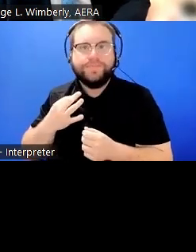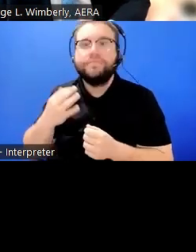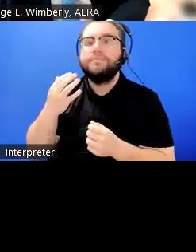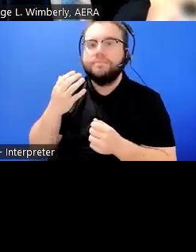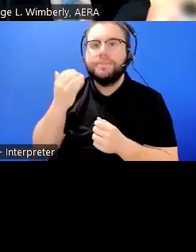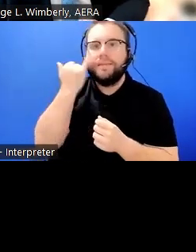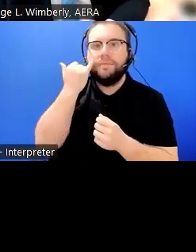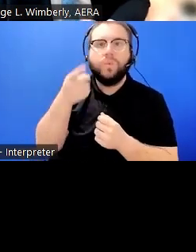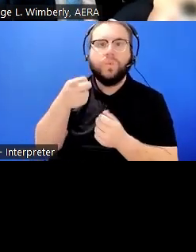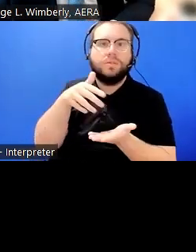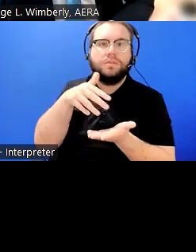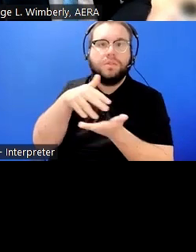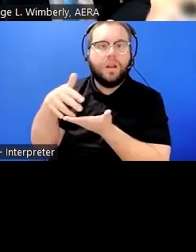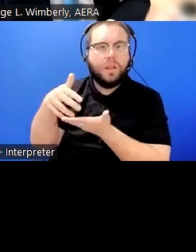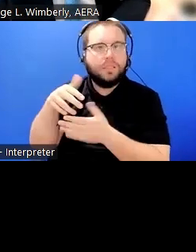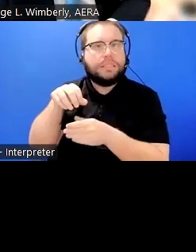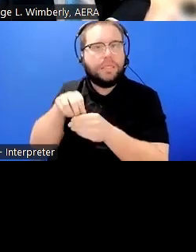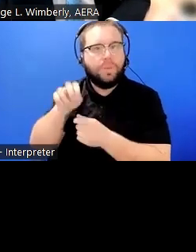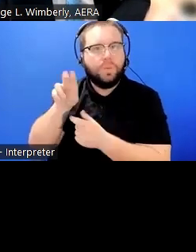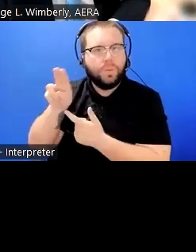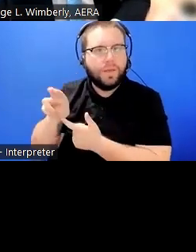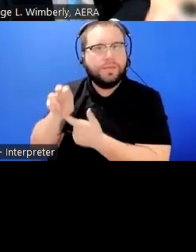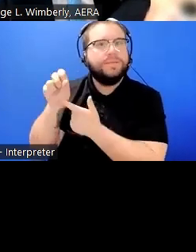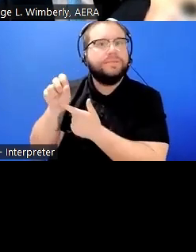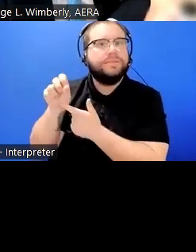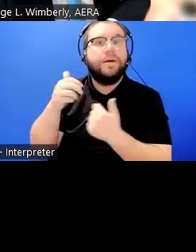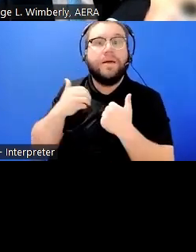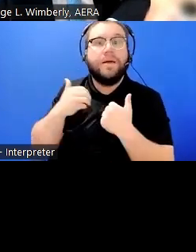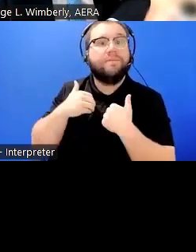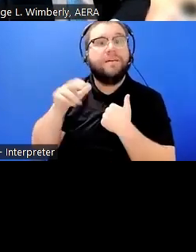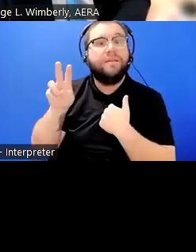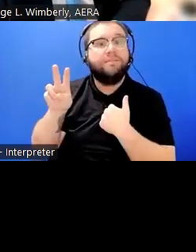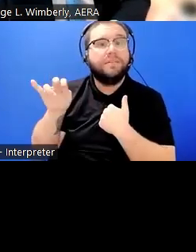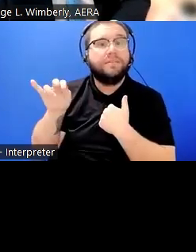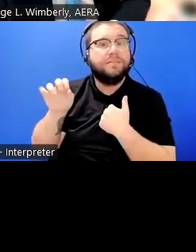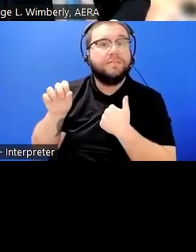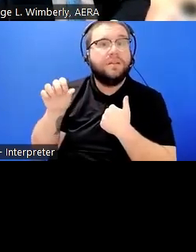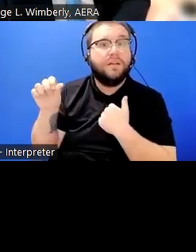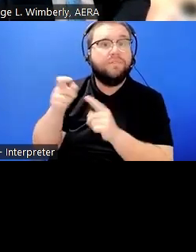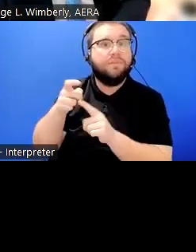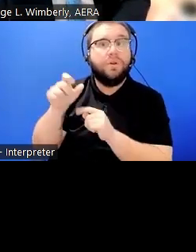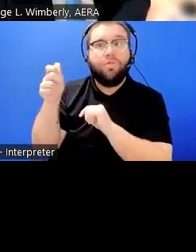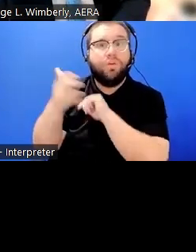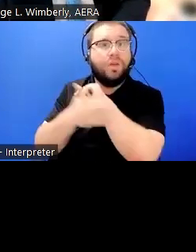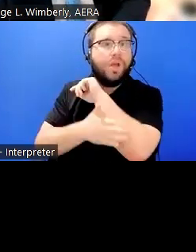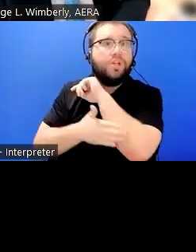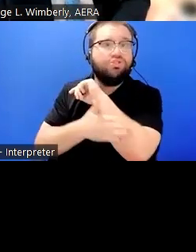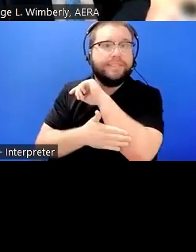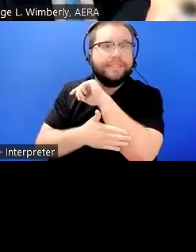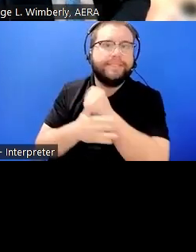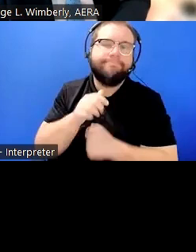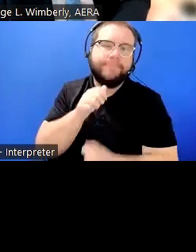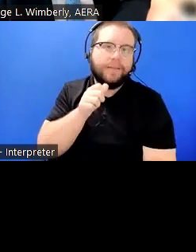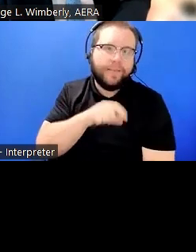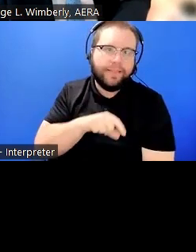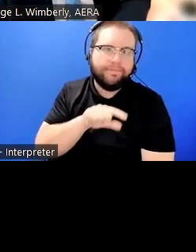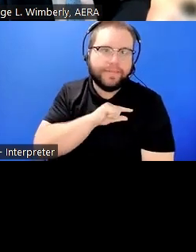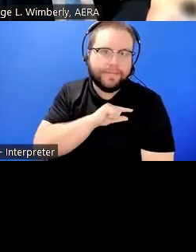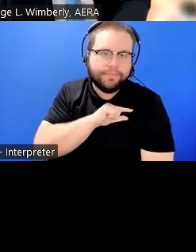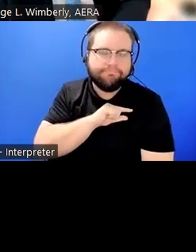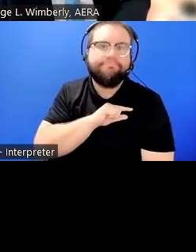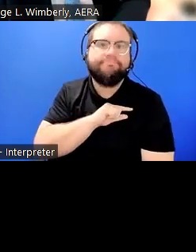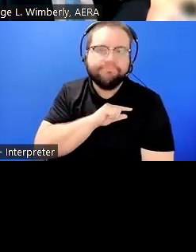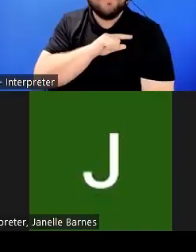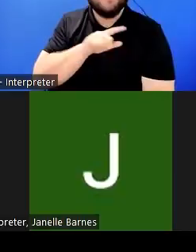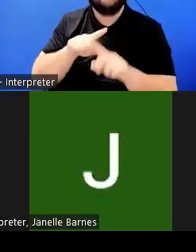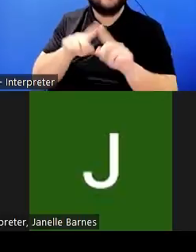visa, are not eligible for this fellowship. However, if you are a U.S. citizen, for example, and